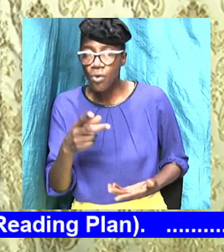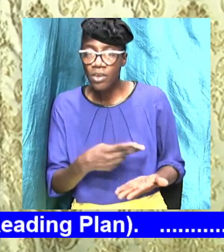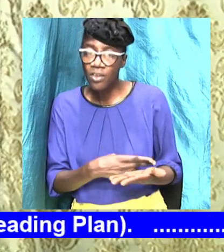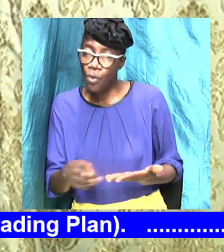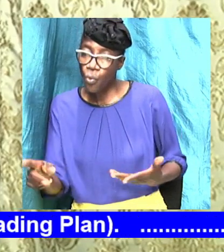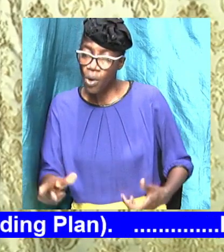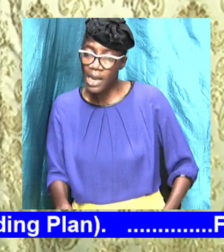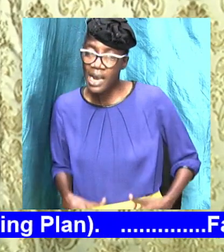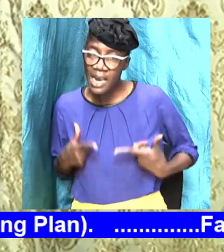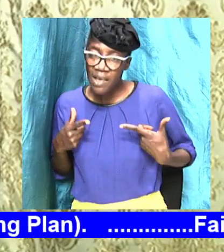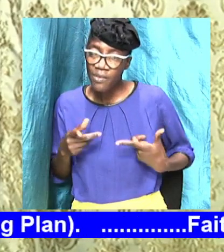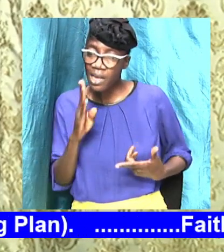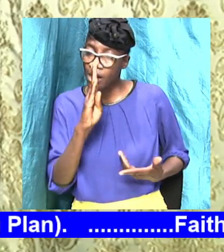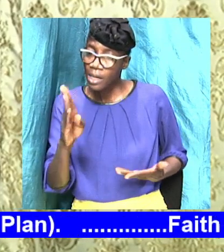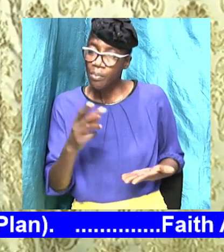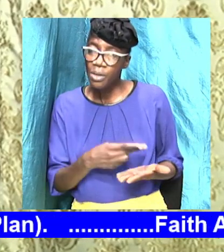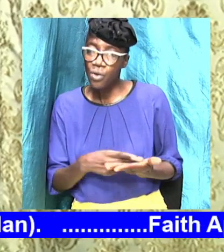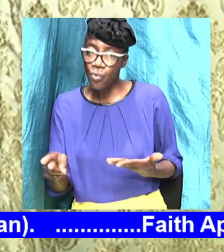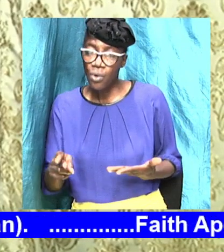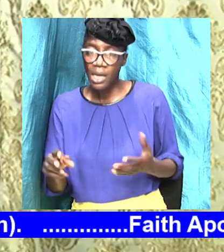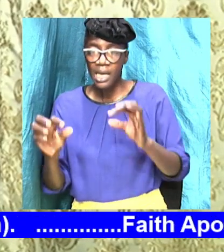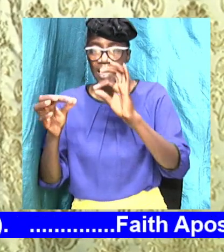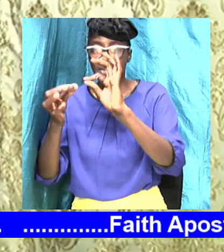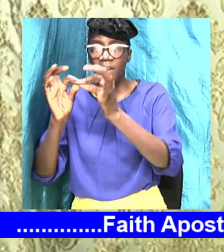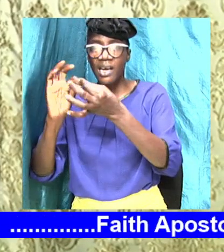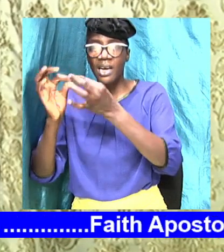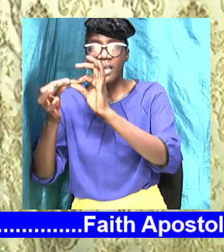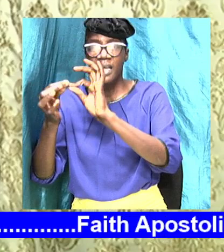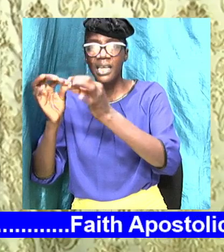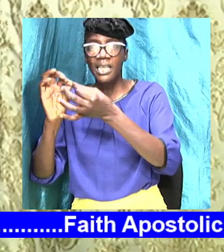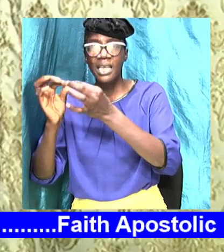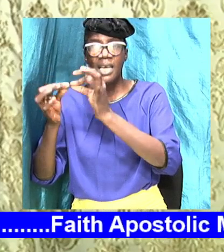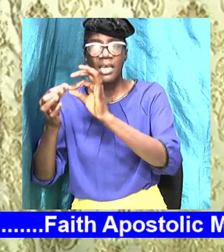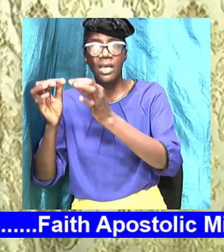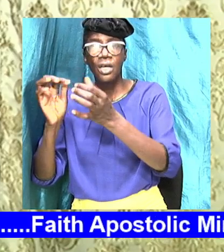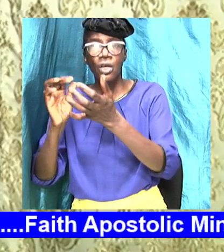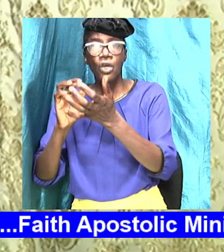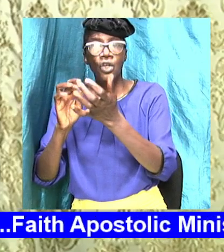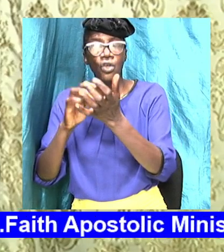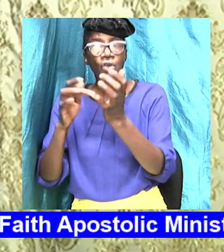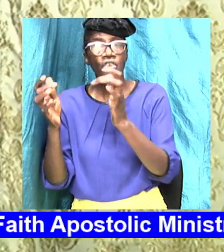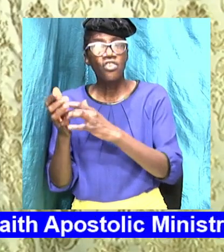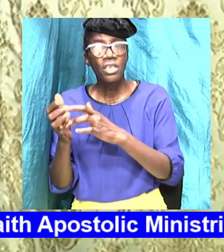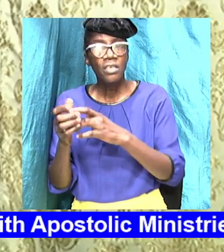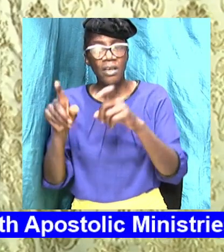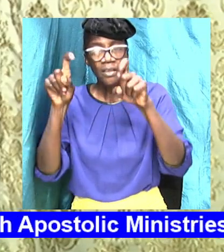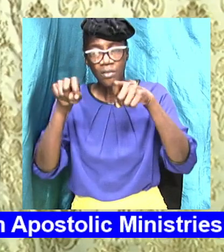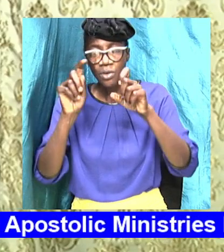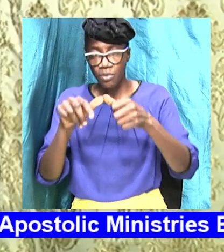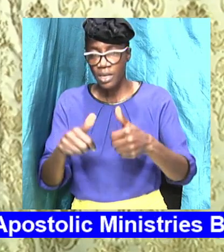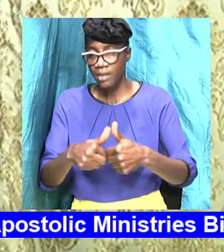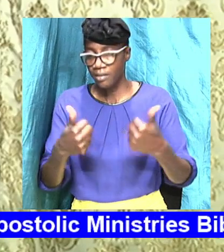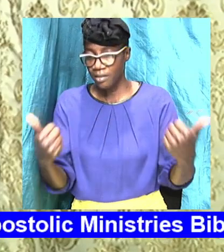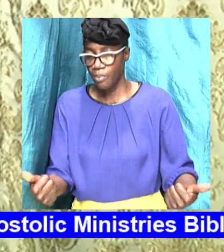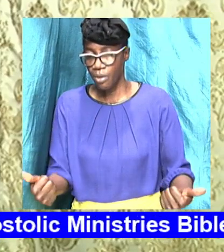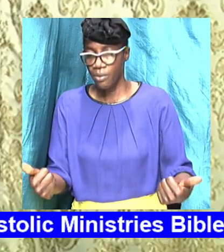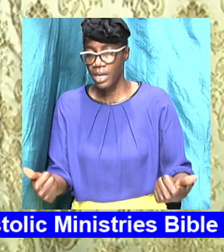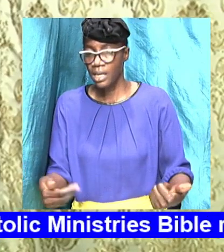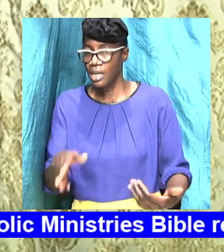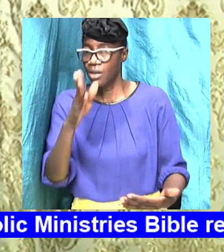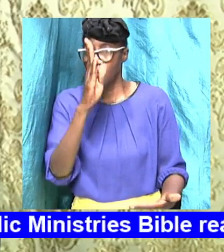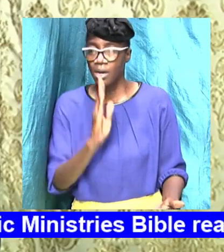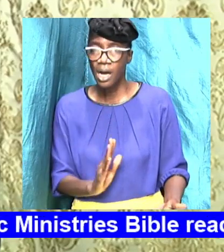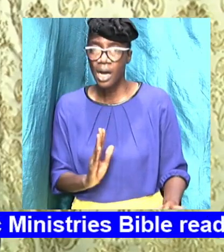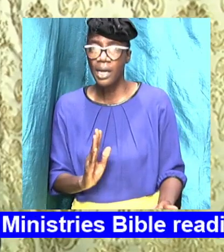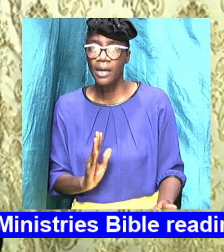So to be holy, you must be connected to the source. And you must be separated unto God. That